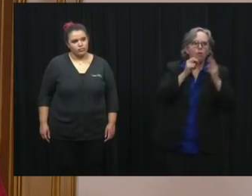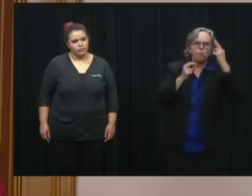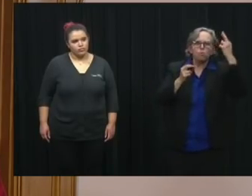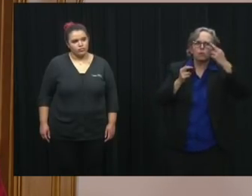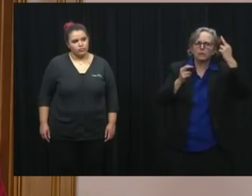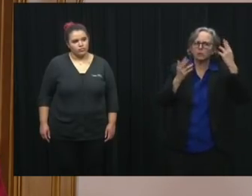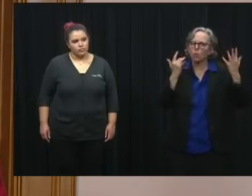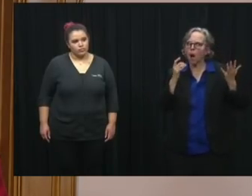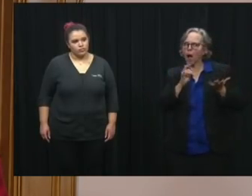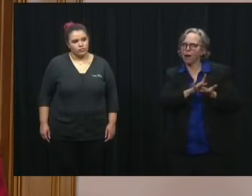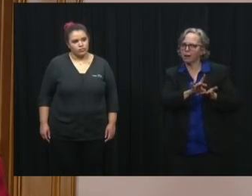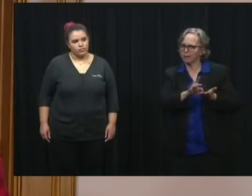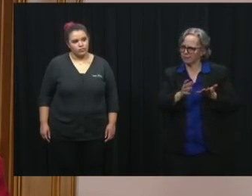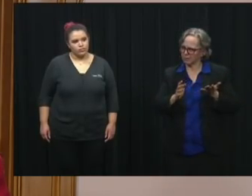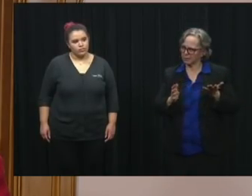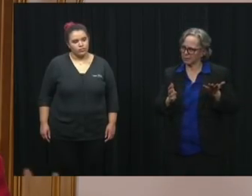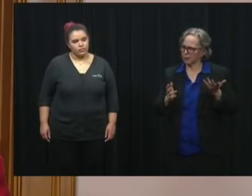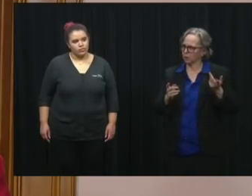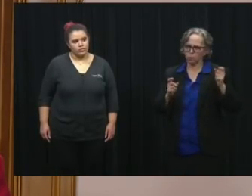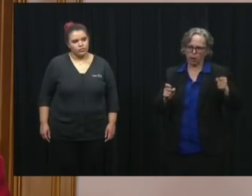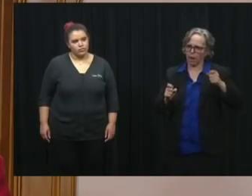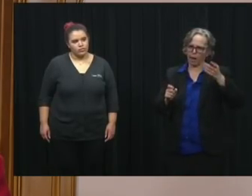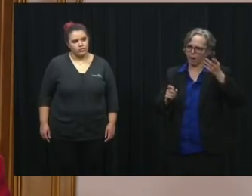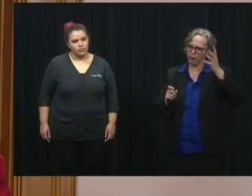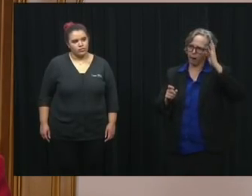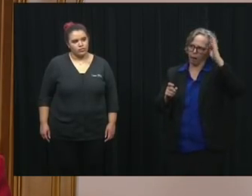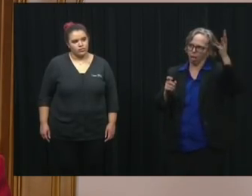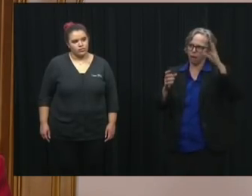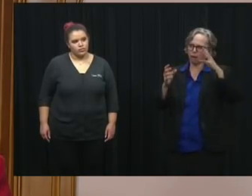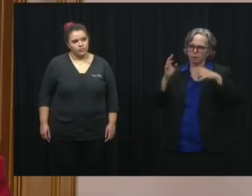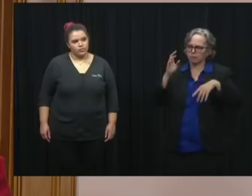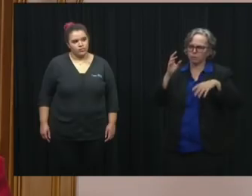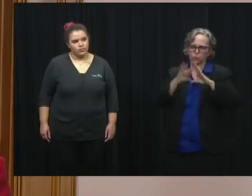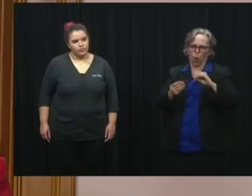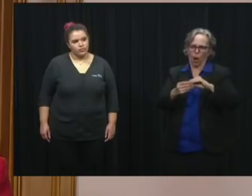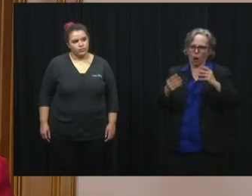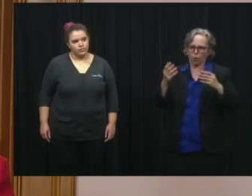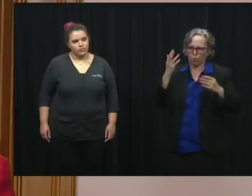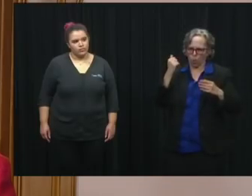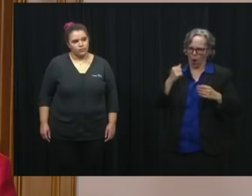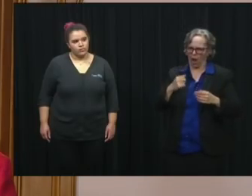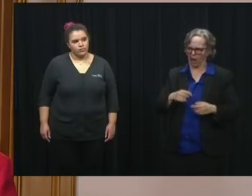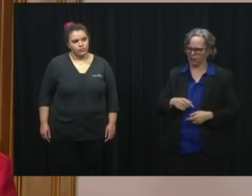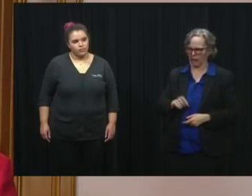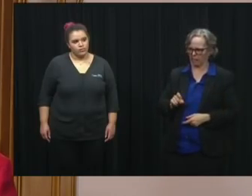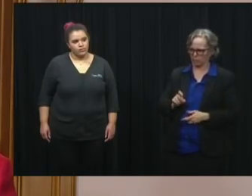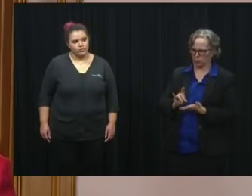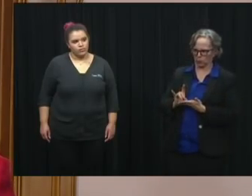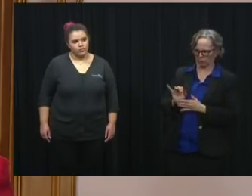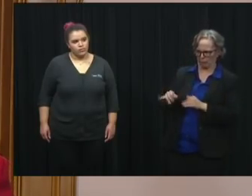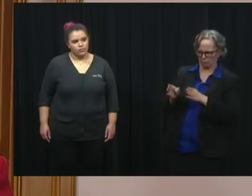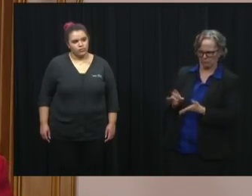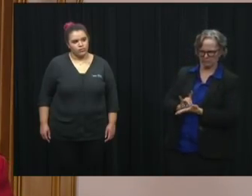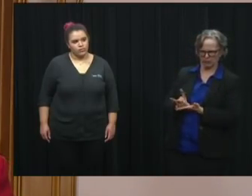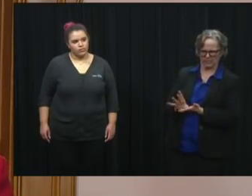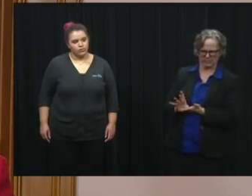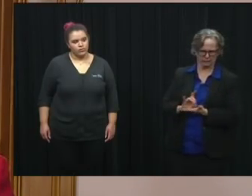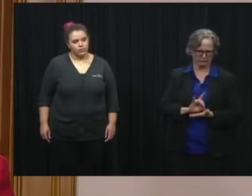could dream up a horror story and why someone really needs to get someone out of a